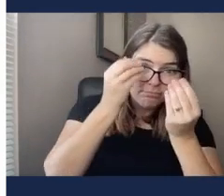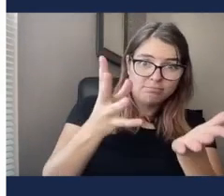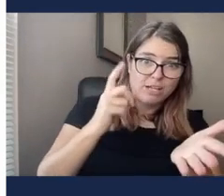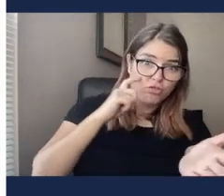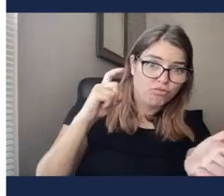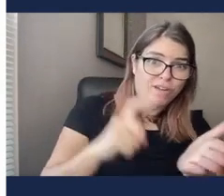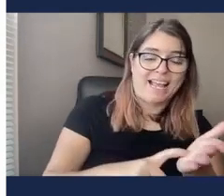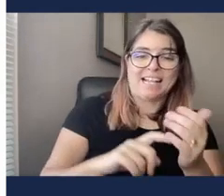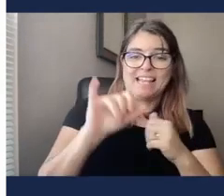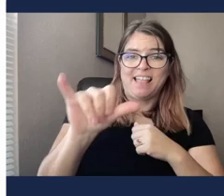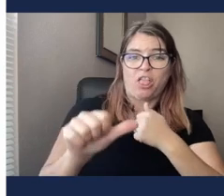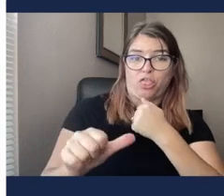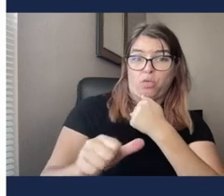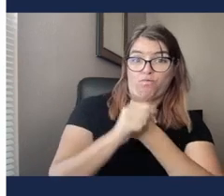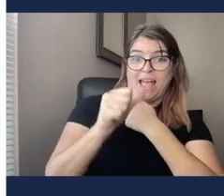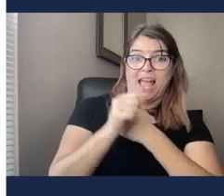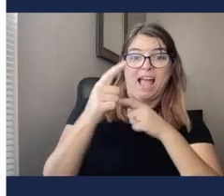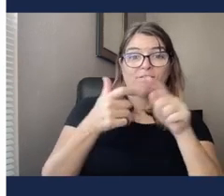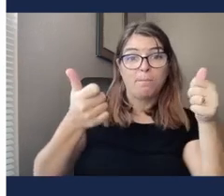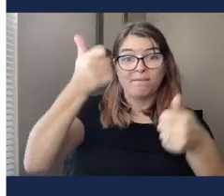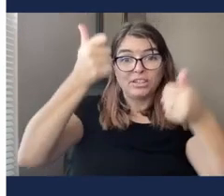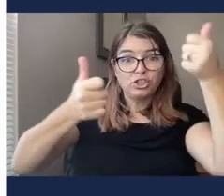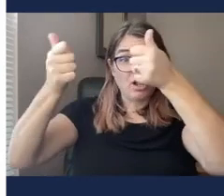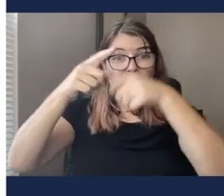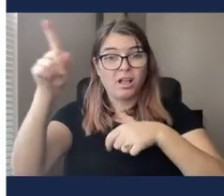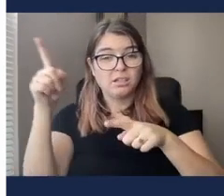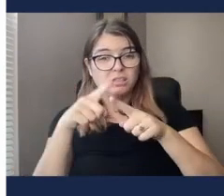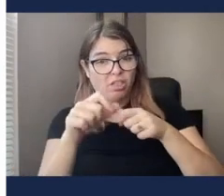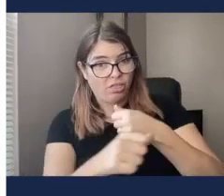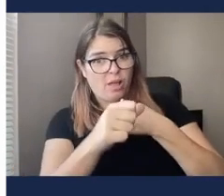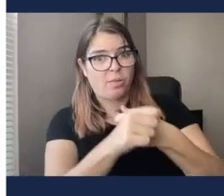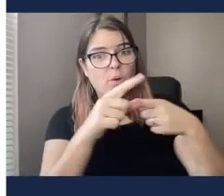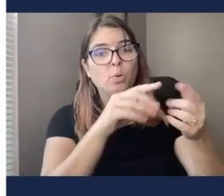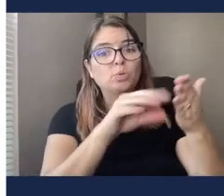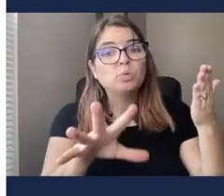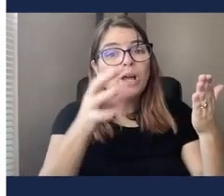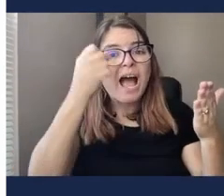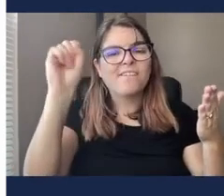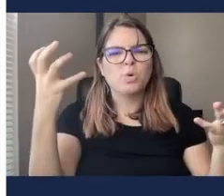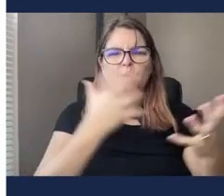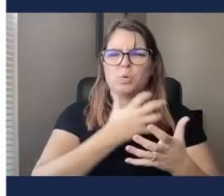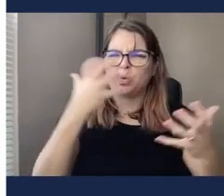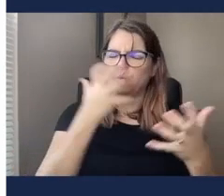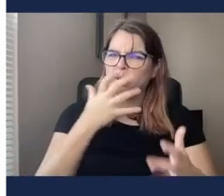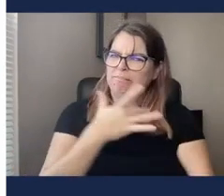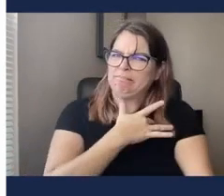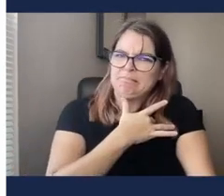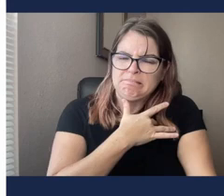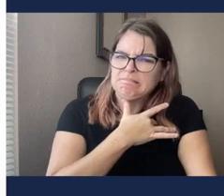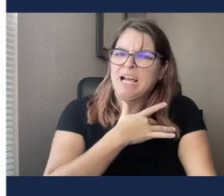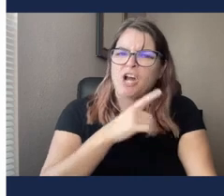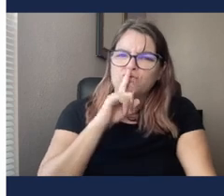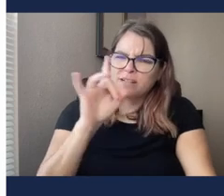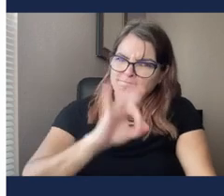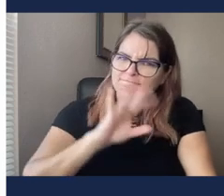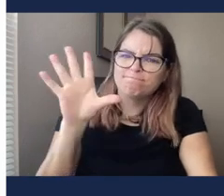threats from officials towards student activists have a chilling effect, and they are a regrettable occurrence, even if he didn't